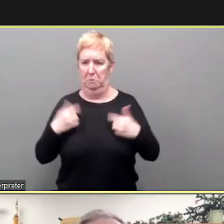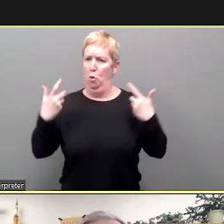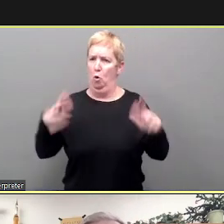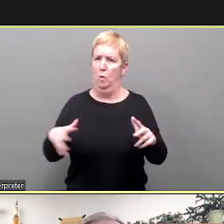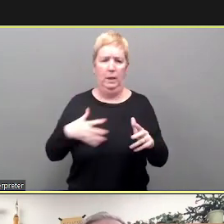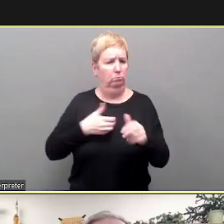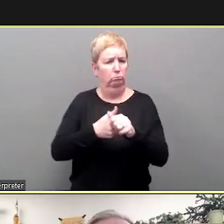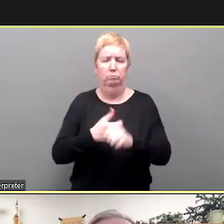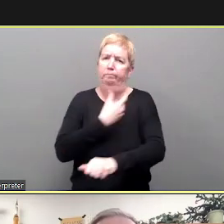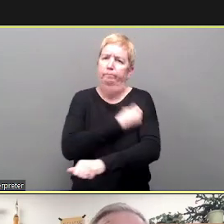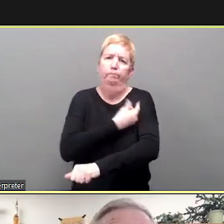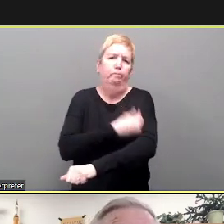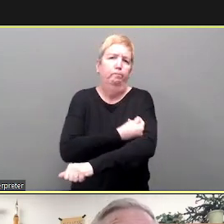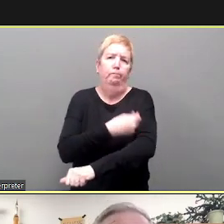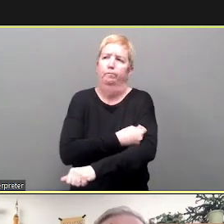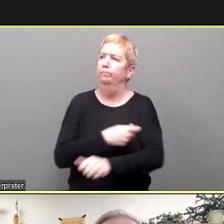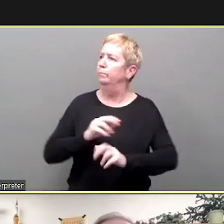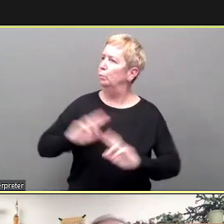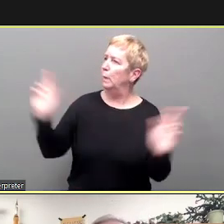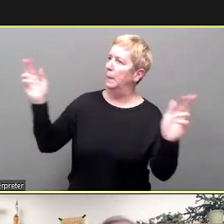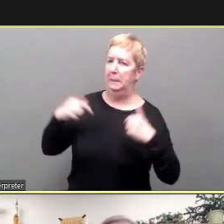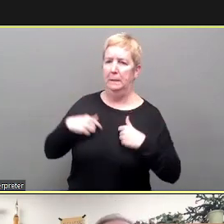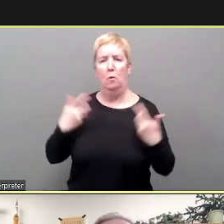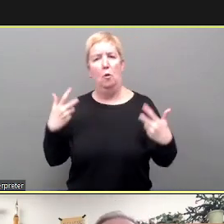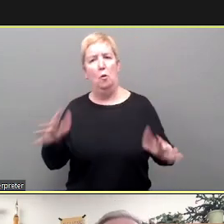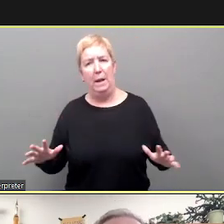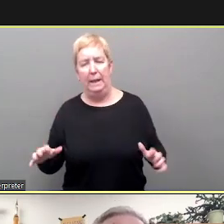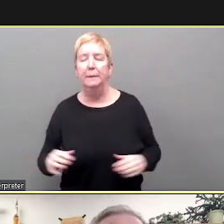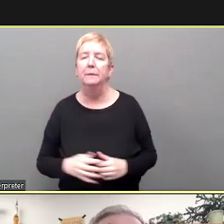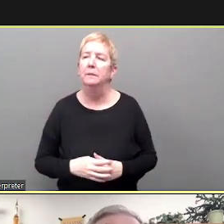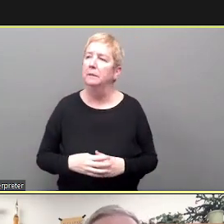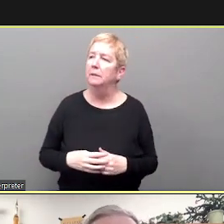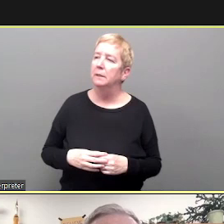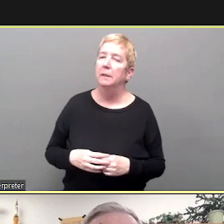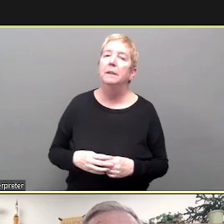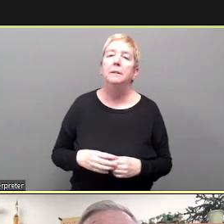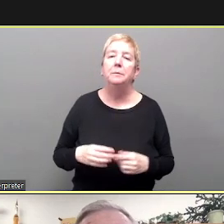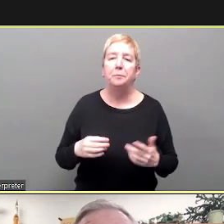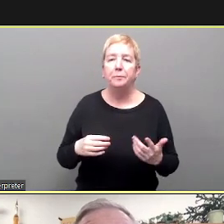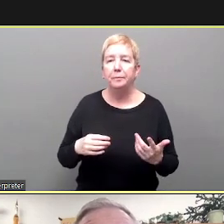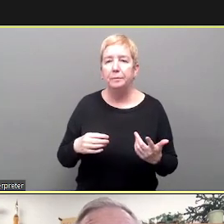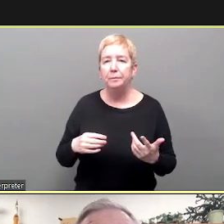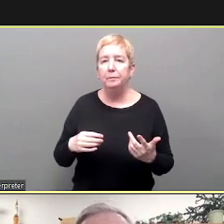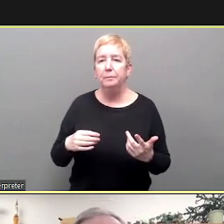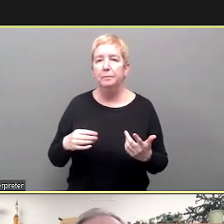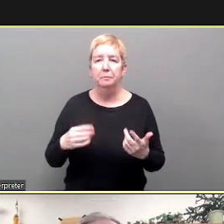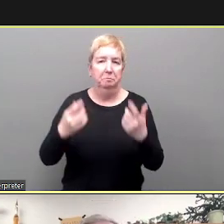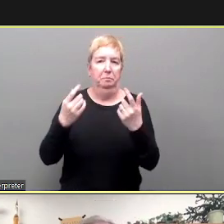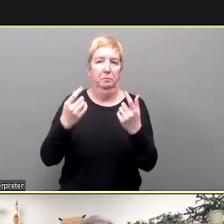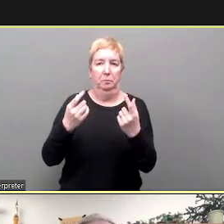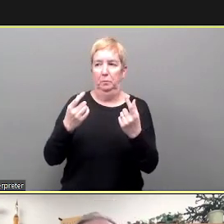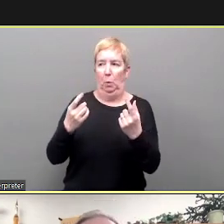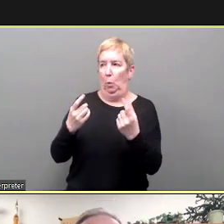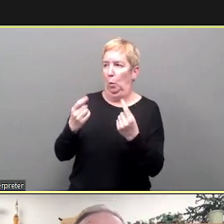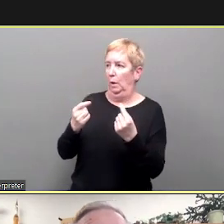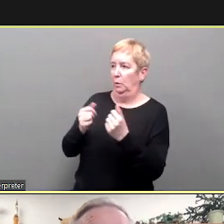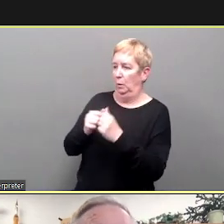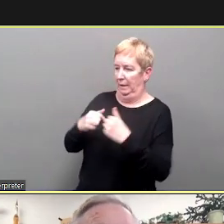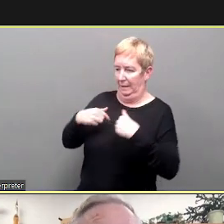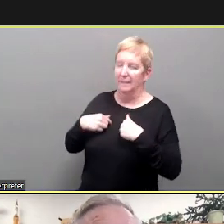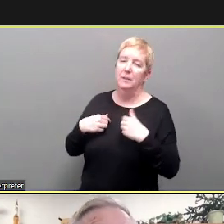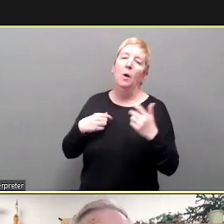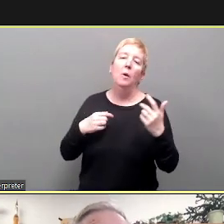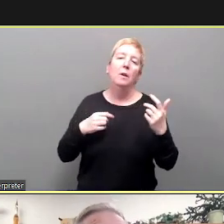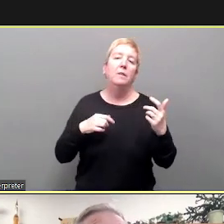vaccines? Like, what would I do? What would Marissa do? What would the other staff on this putting together this